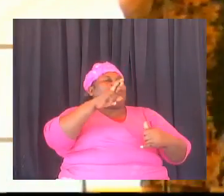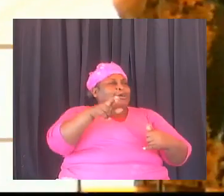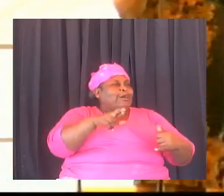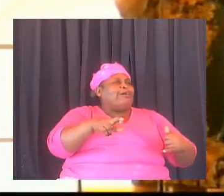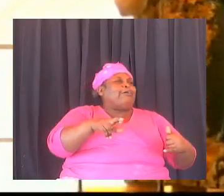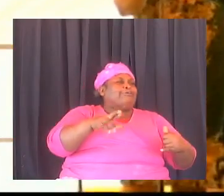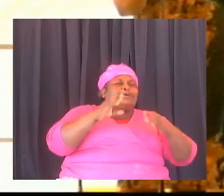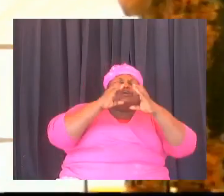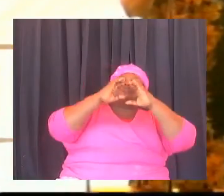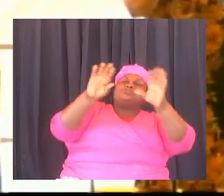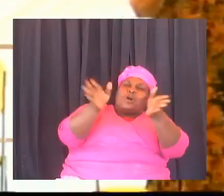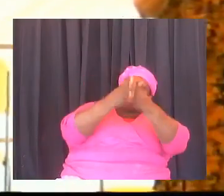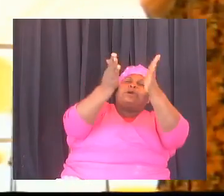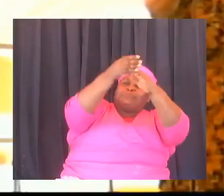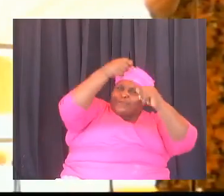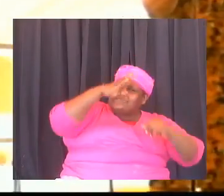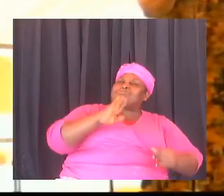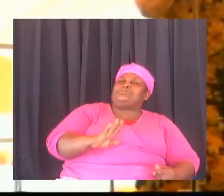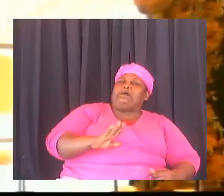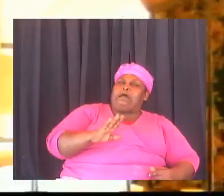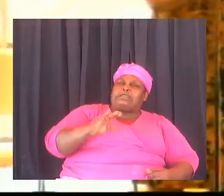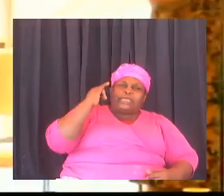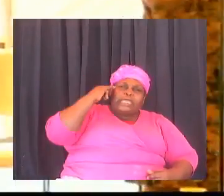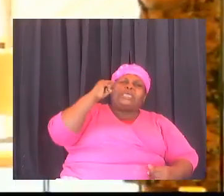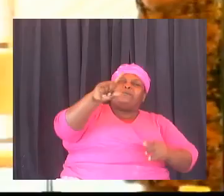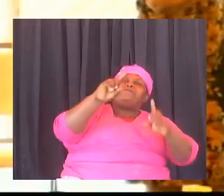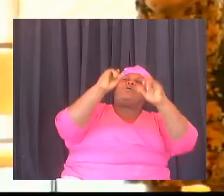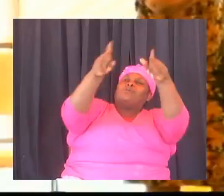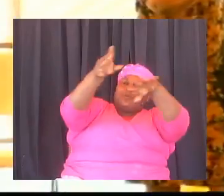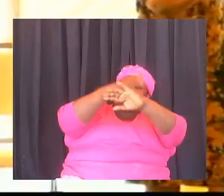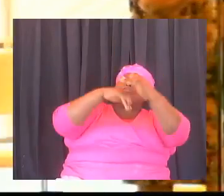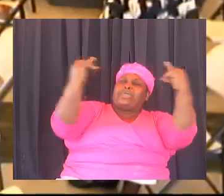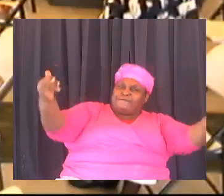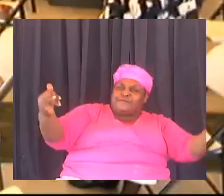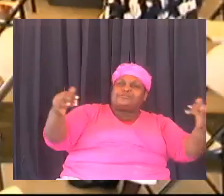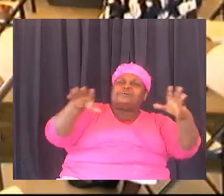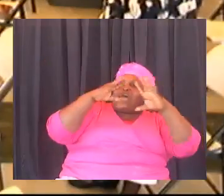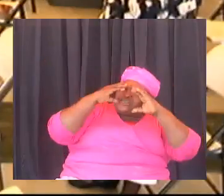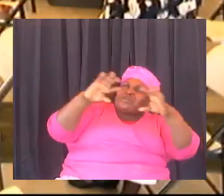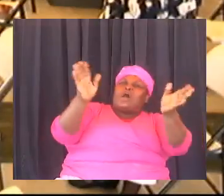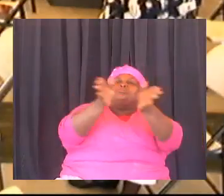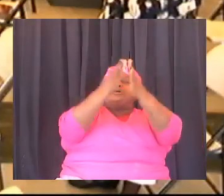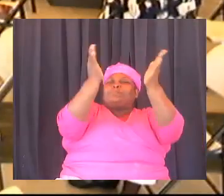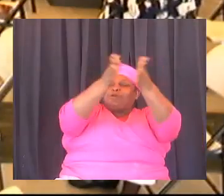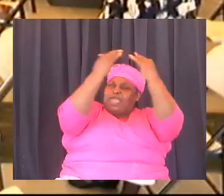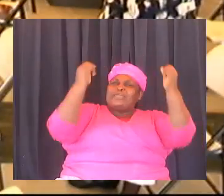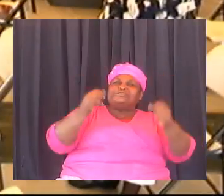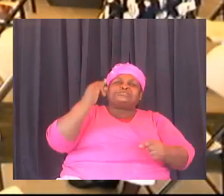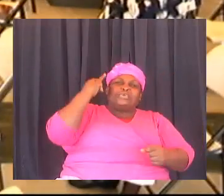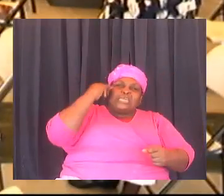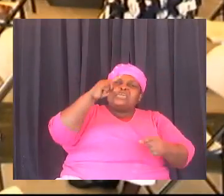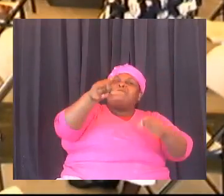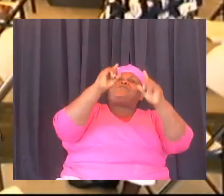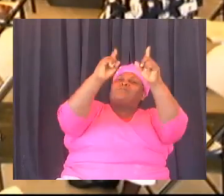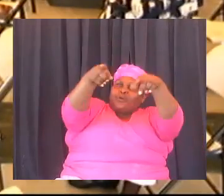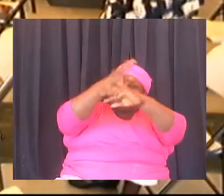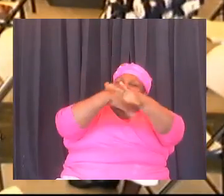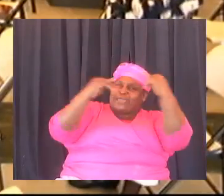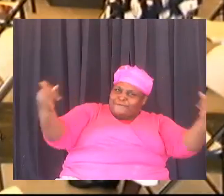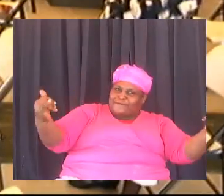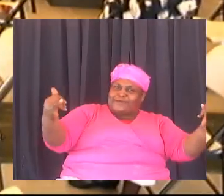a praise to the Most High God if you're bound for higher ground. Shout a praise again if you're bound for higher